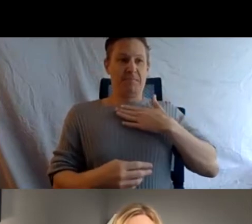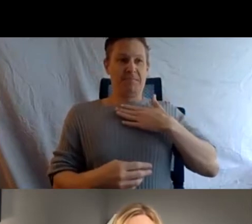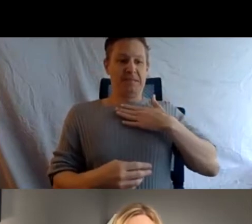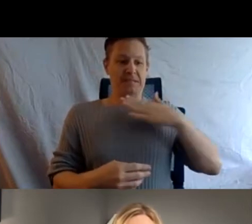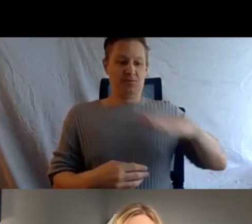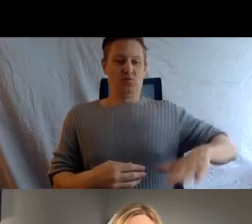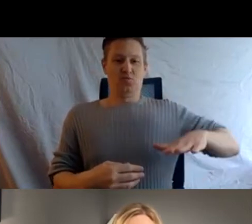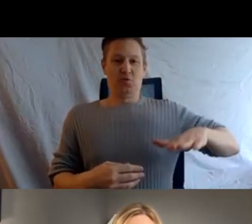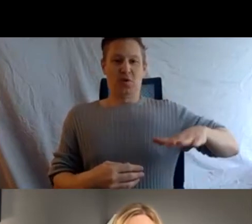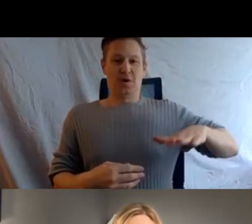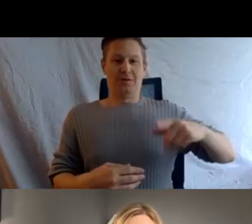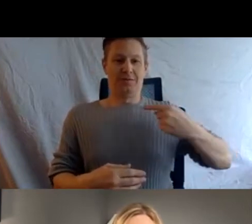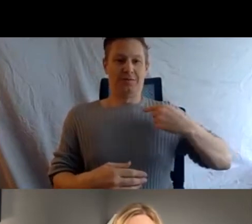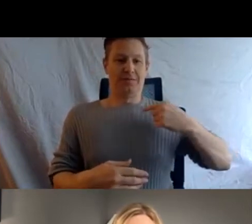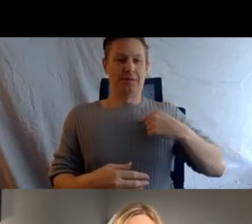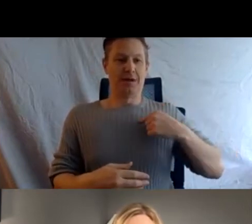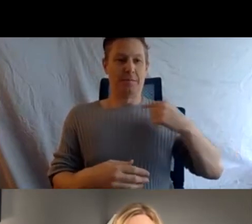great.